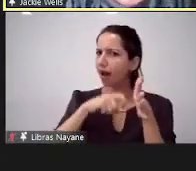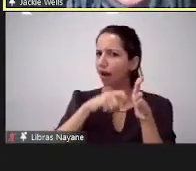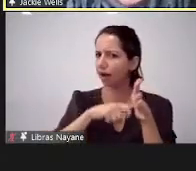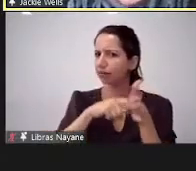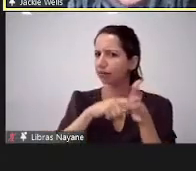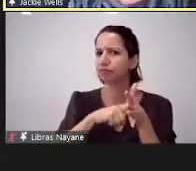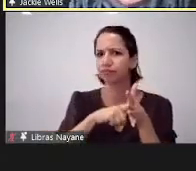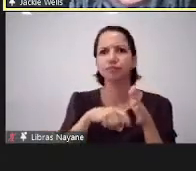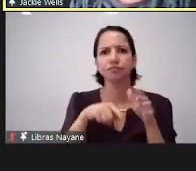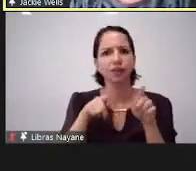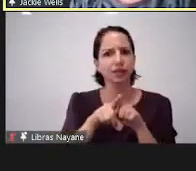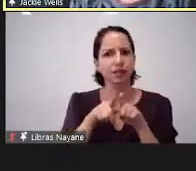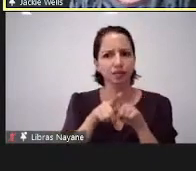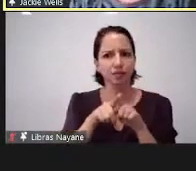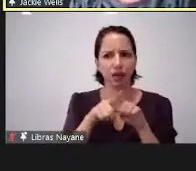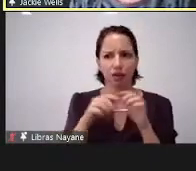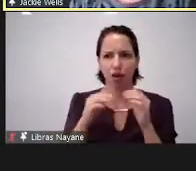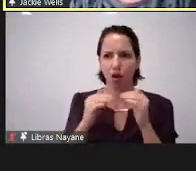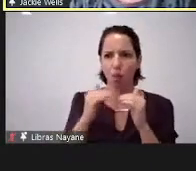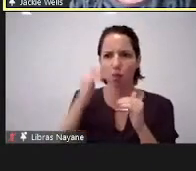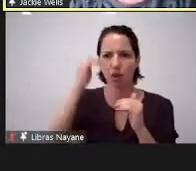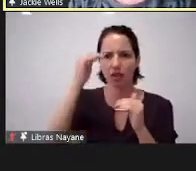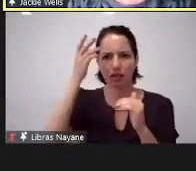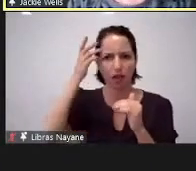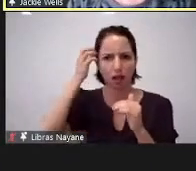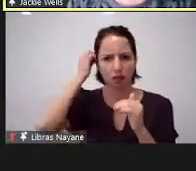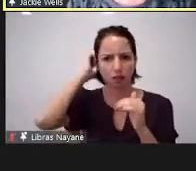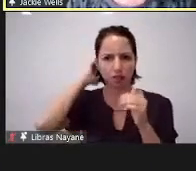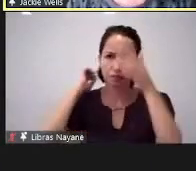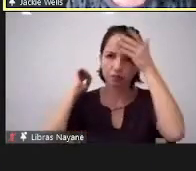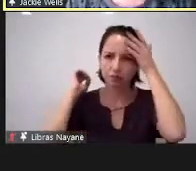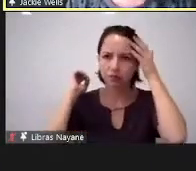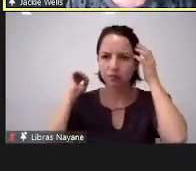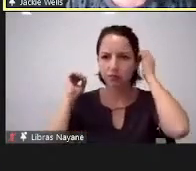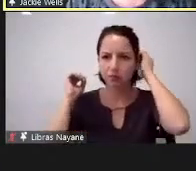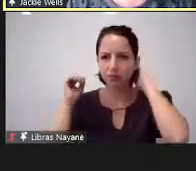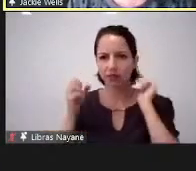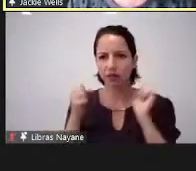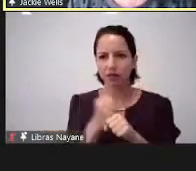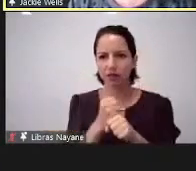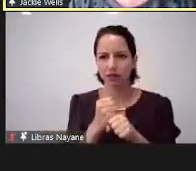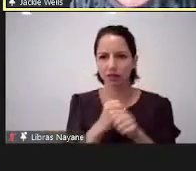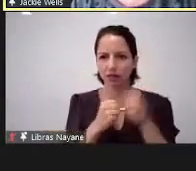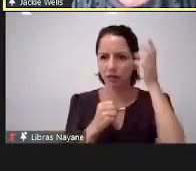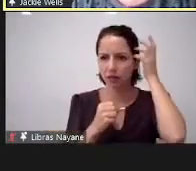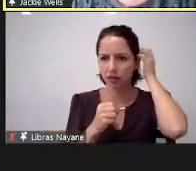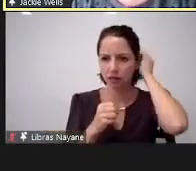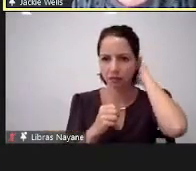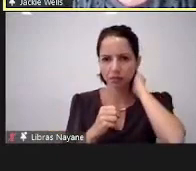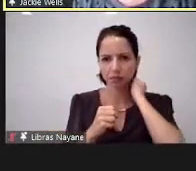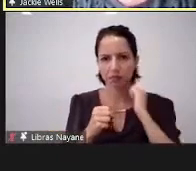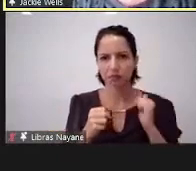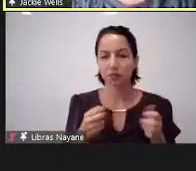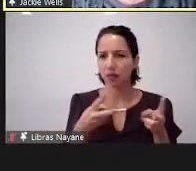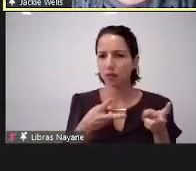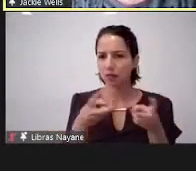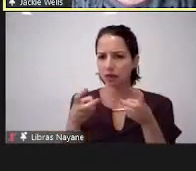However, we've seen a number of important adjustments to that main allowance that make the